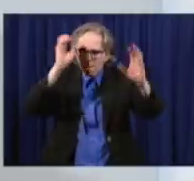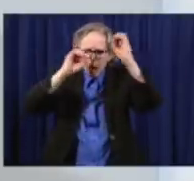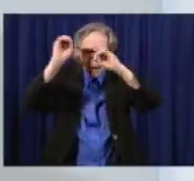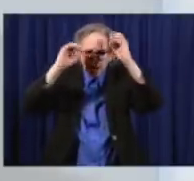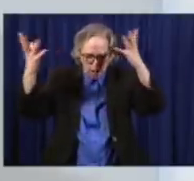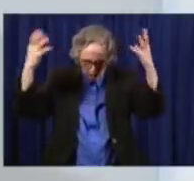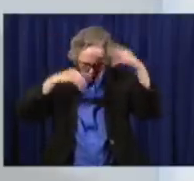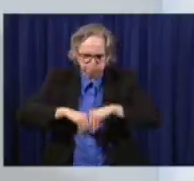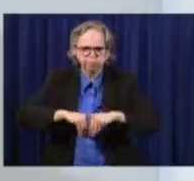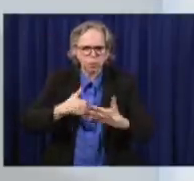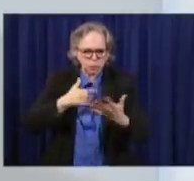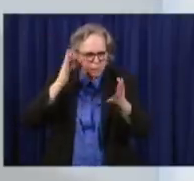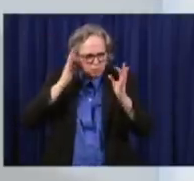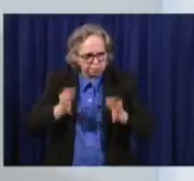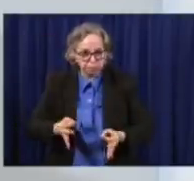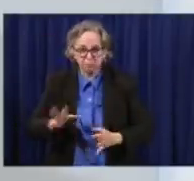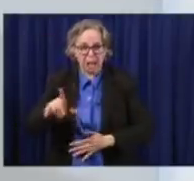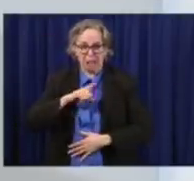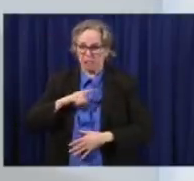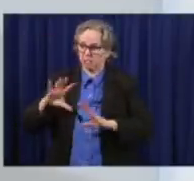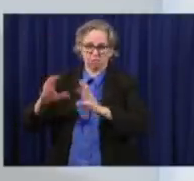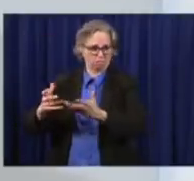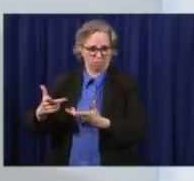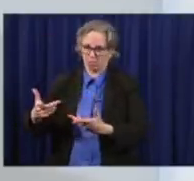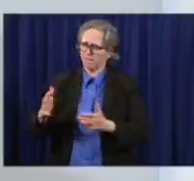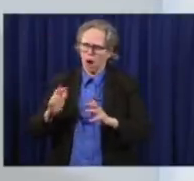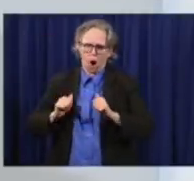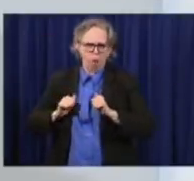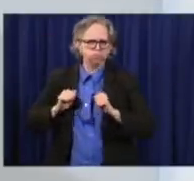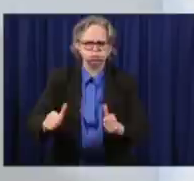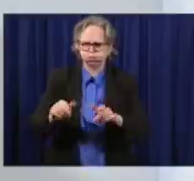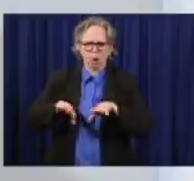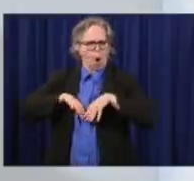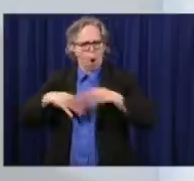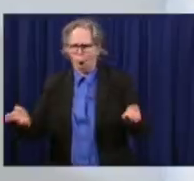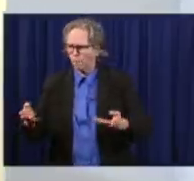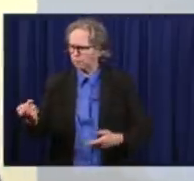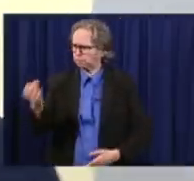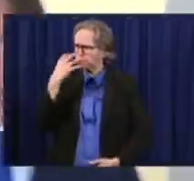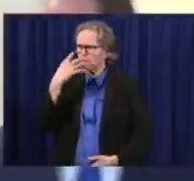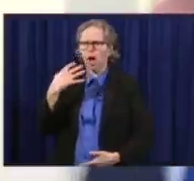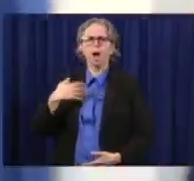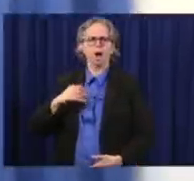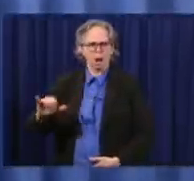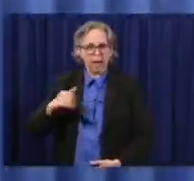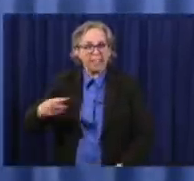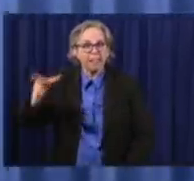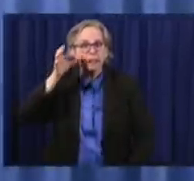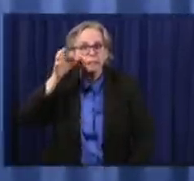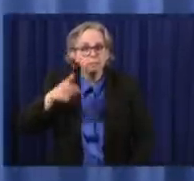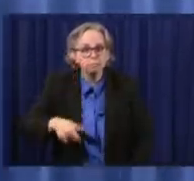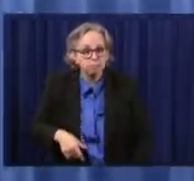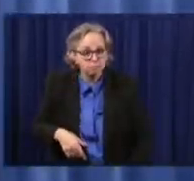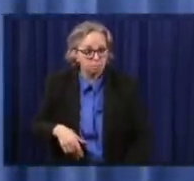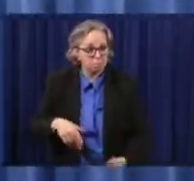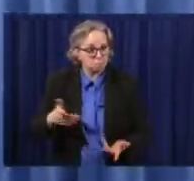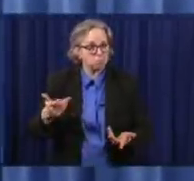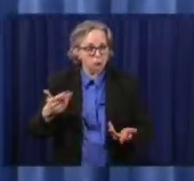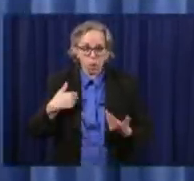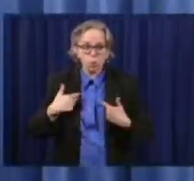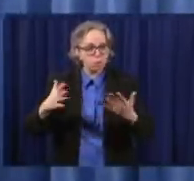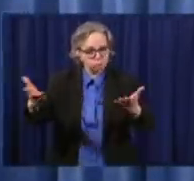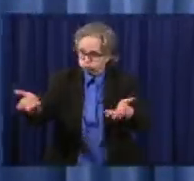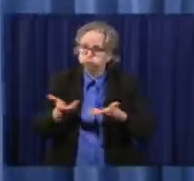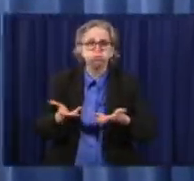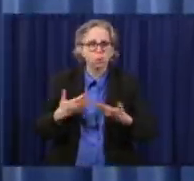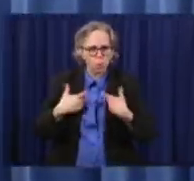So the legislature has been very aggressive about telling us what they're interested in, and we're listening. And look, we welcome that. I mean, I'm serious. No one knows their